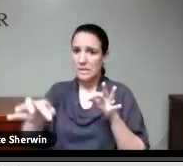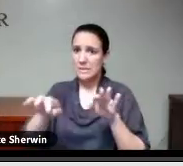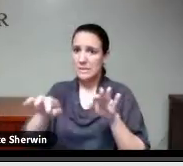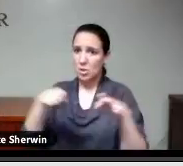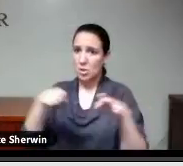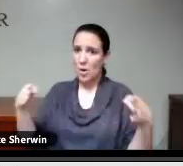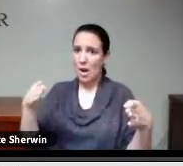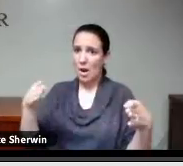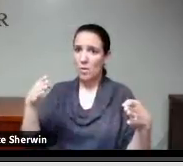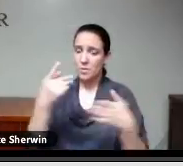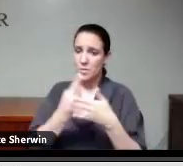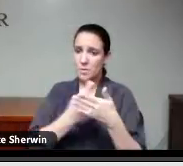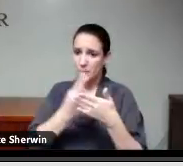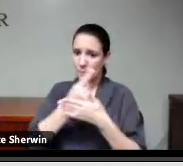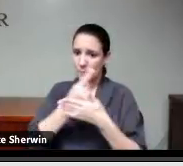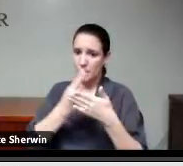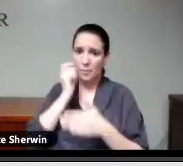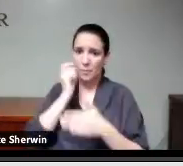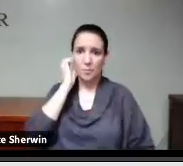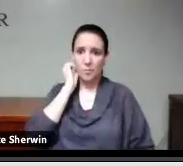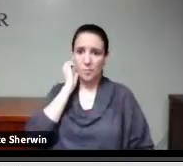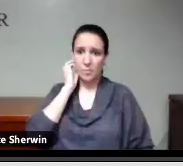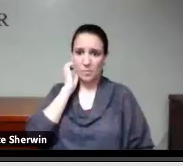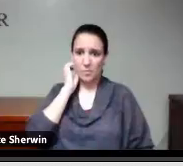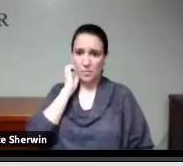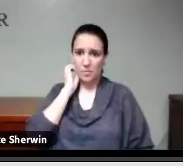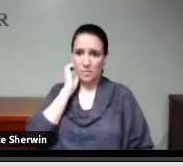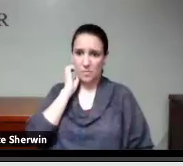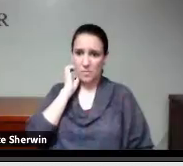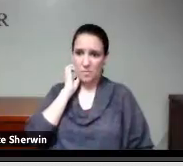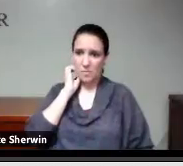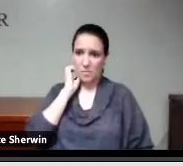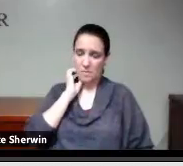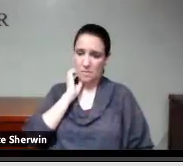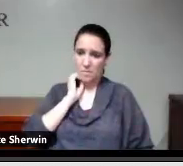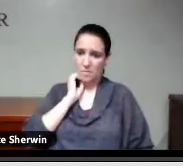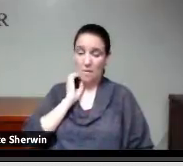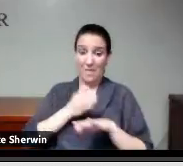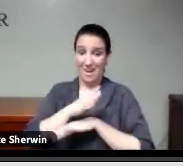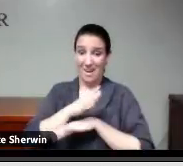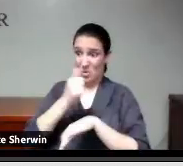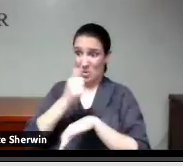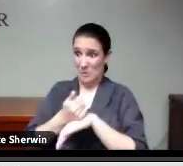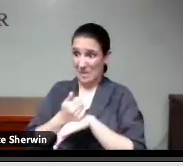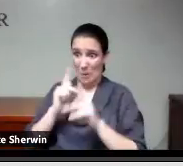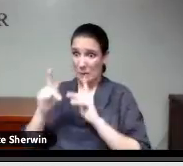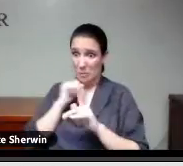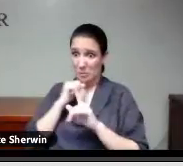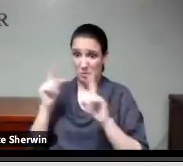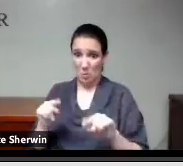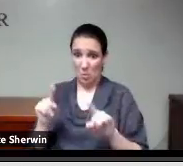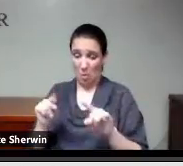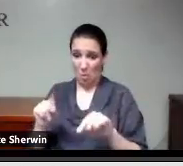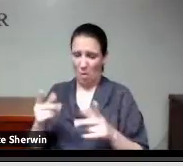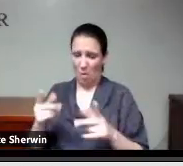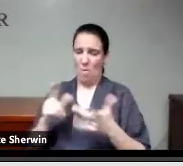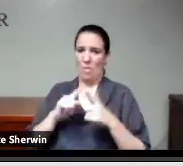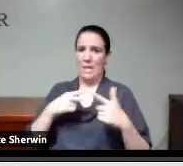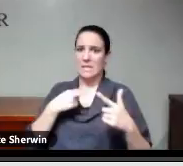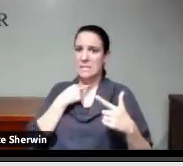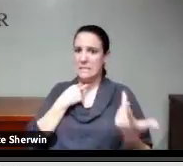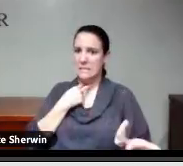doesn't necessarily result in an influx of people after you've done that, particularly if people already don't necessarily know that you're